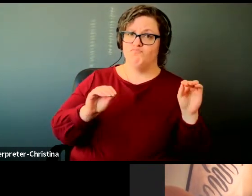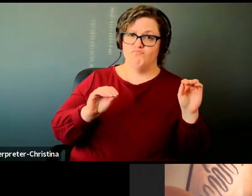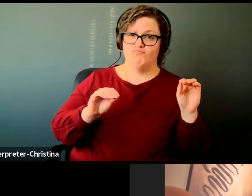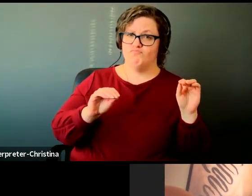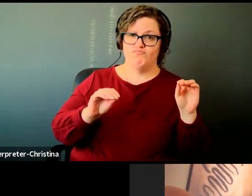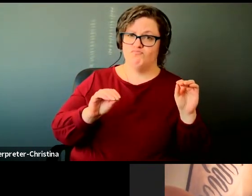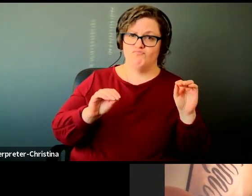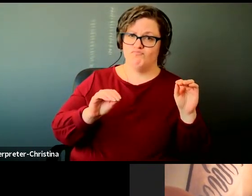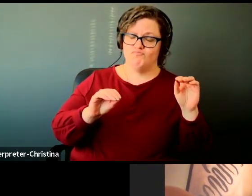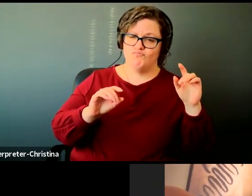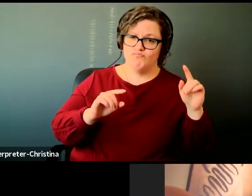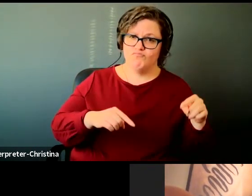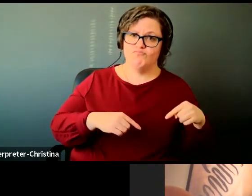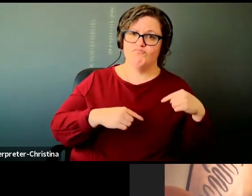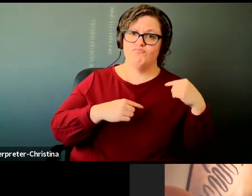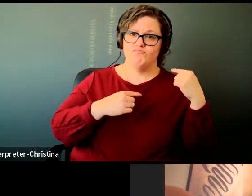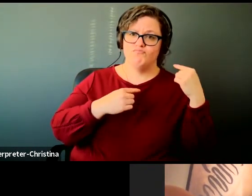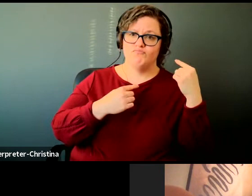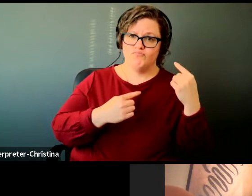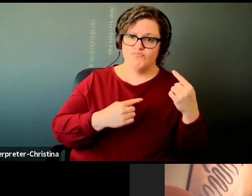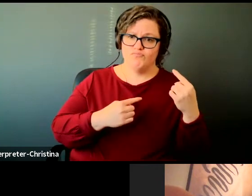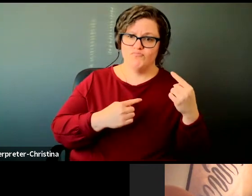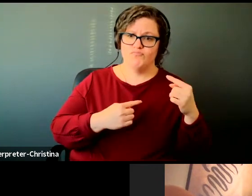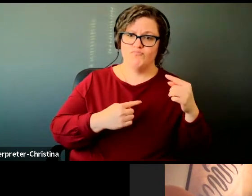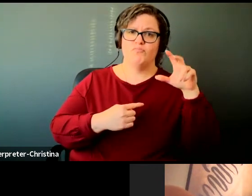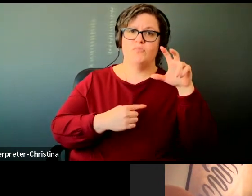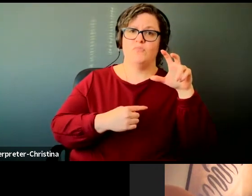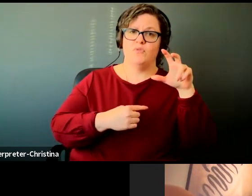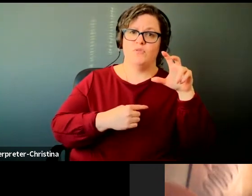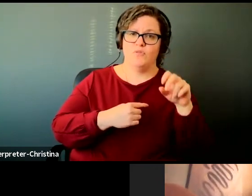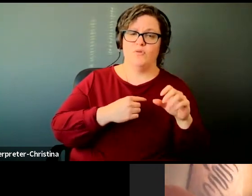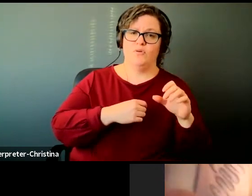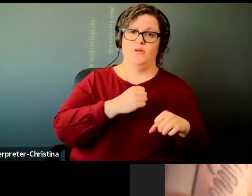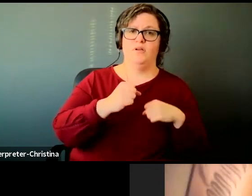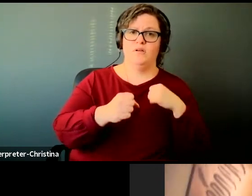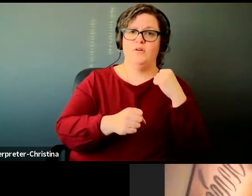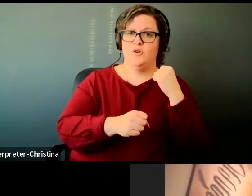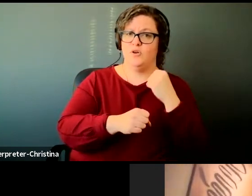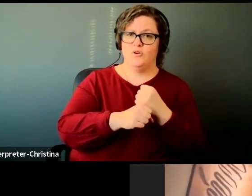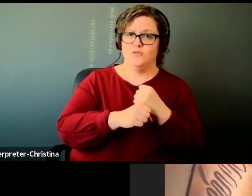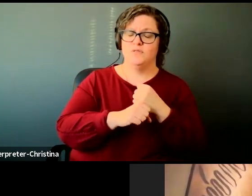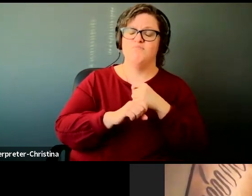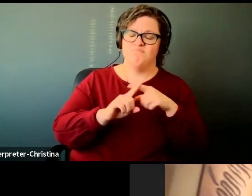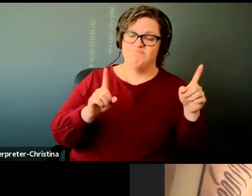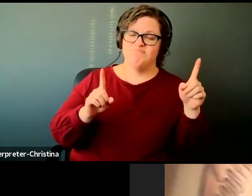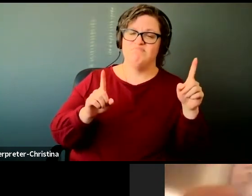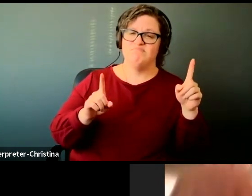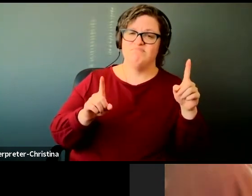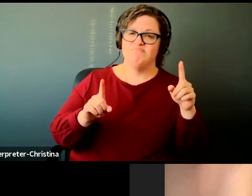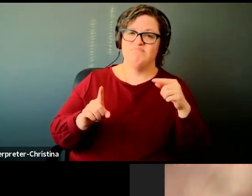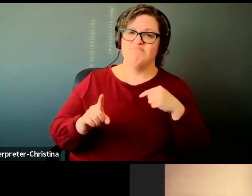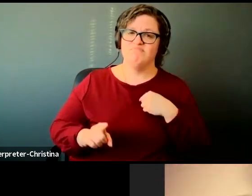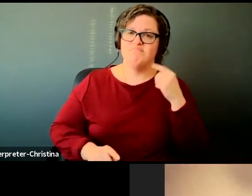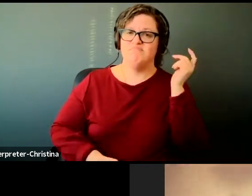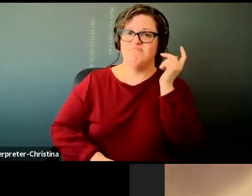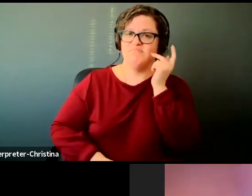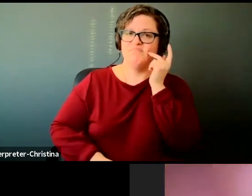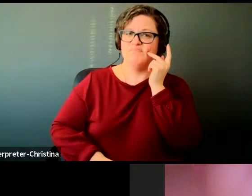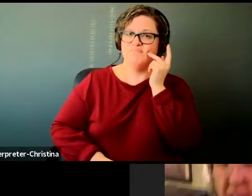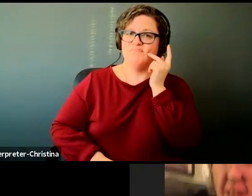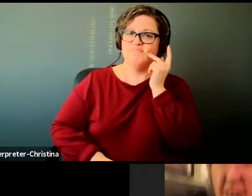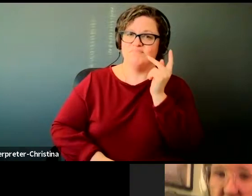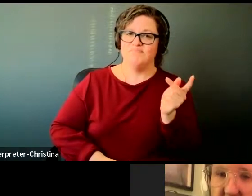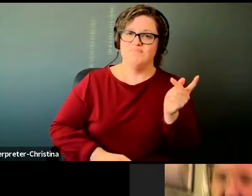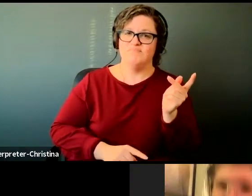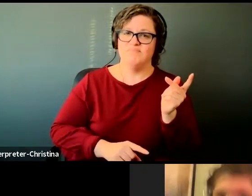her silence does not span the 3 decades of my life. She smiles with